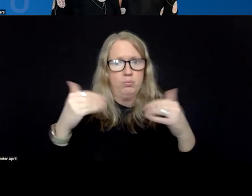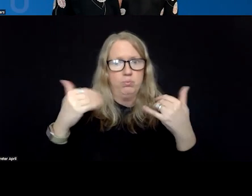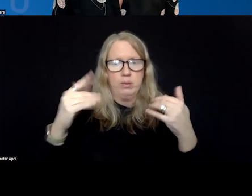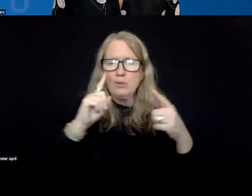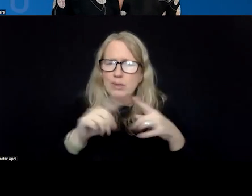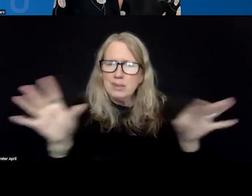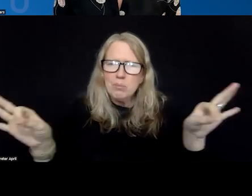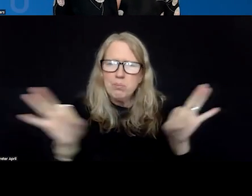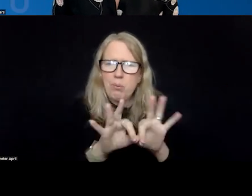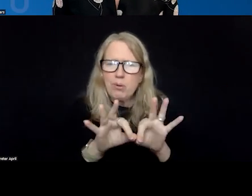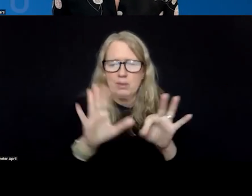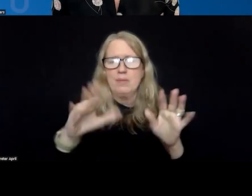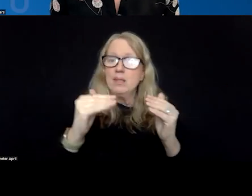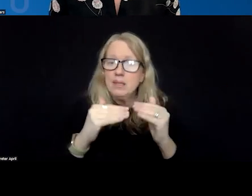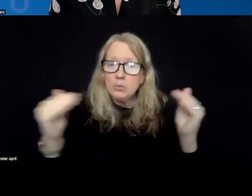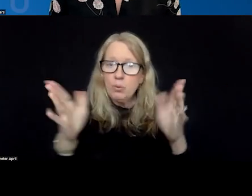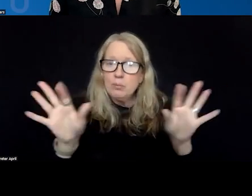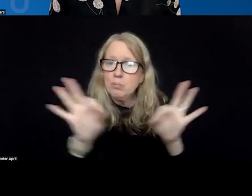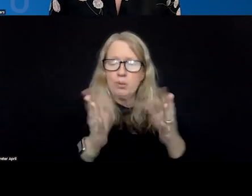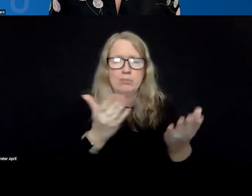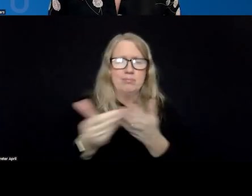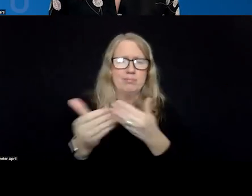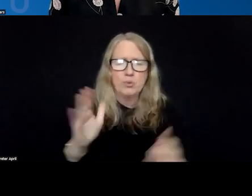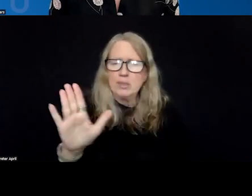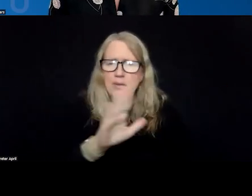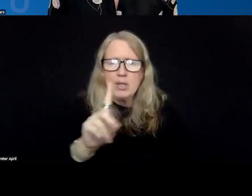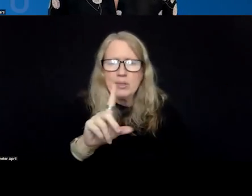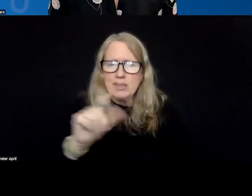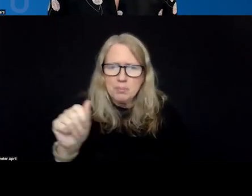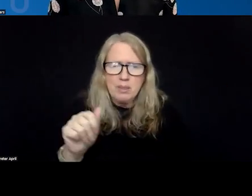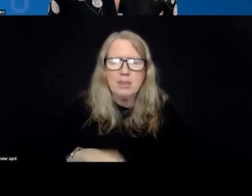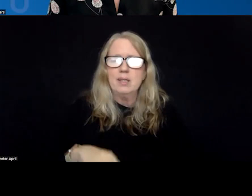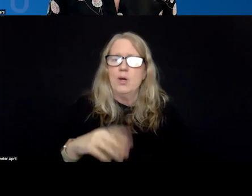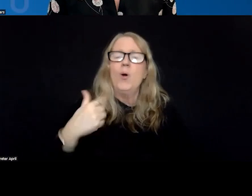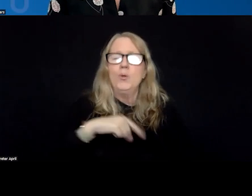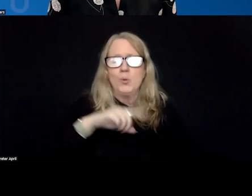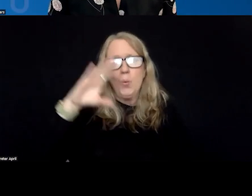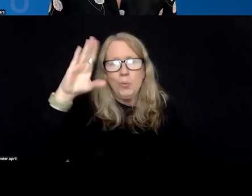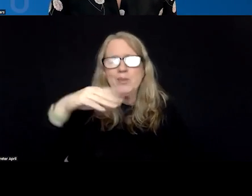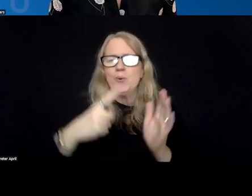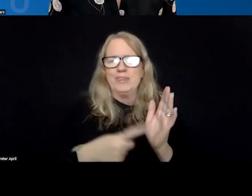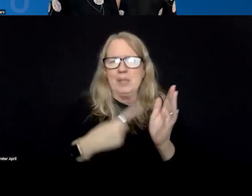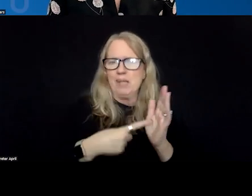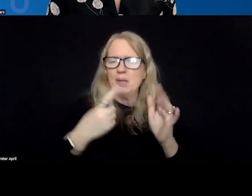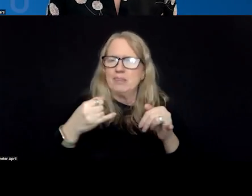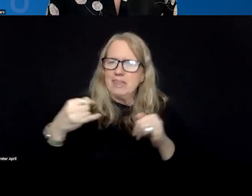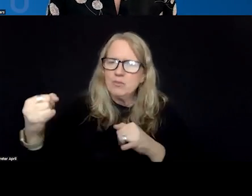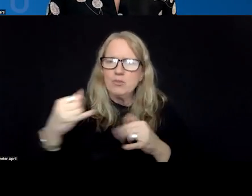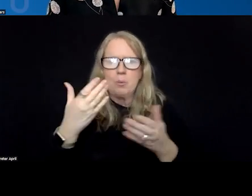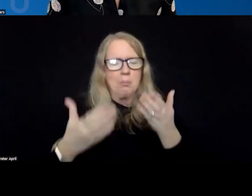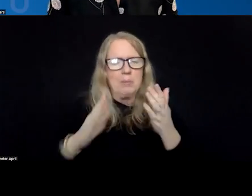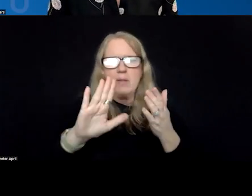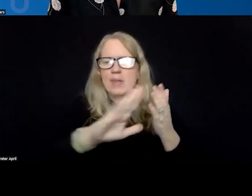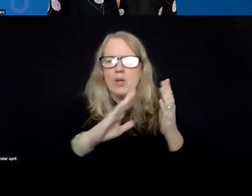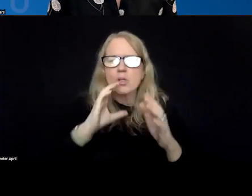is equally important to individuals regardless of their disability status. And yet we know that sometimes individuals who might communicate